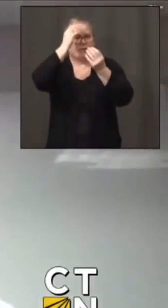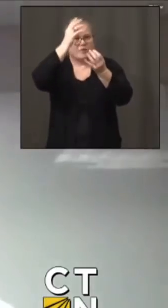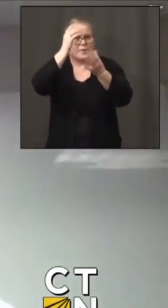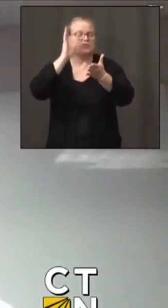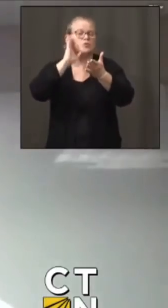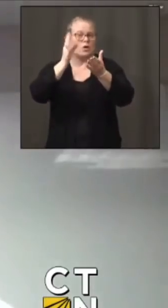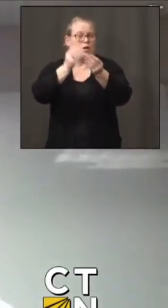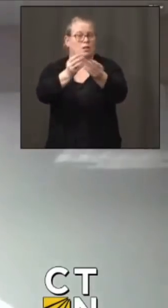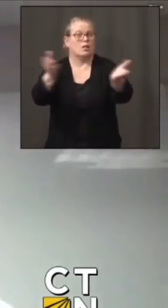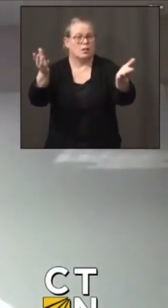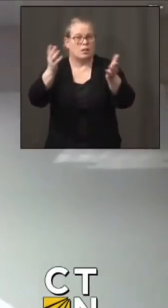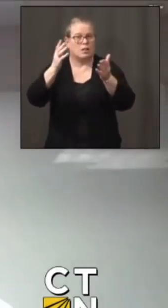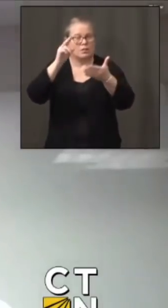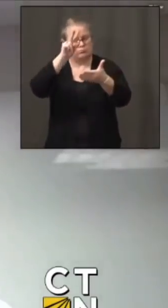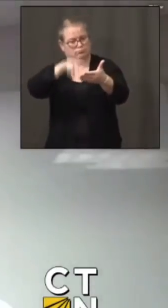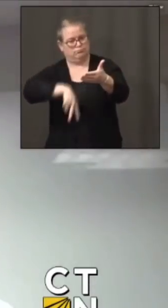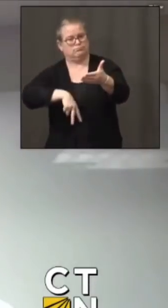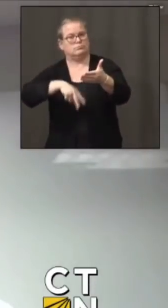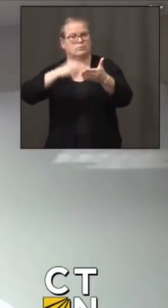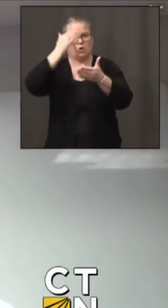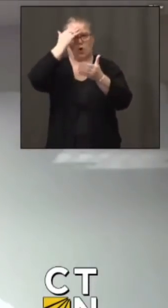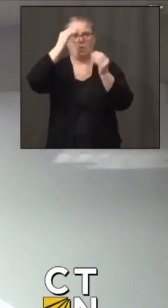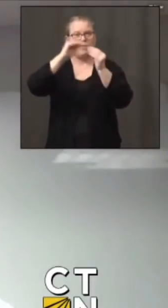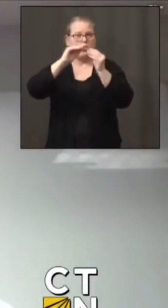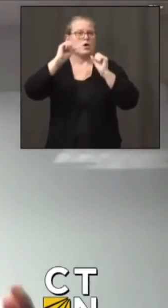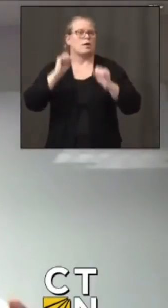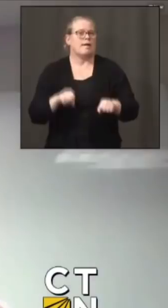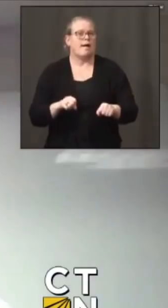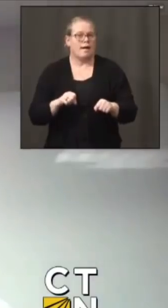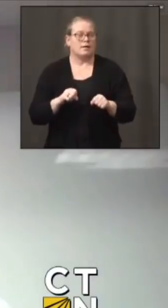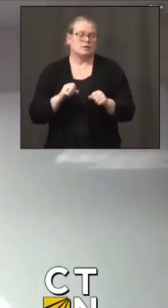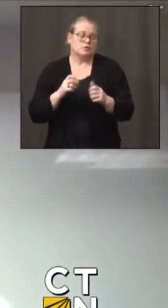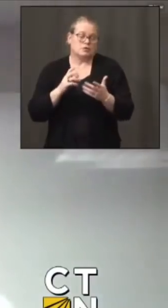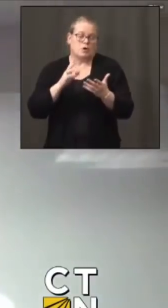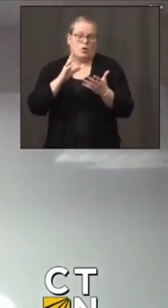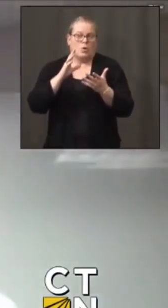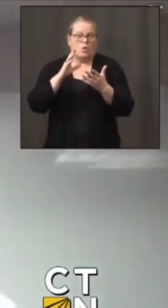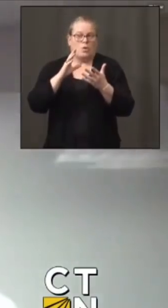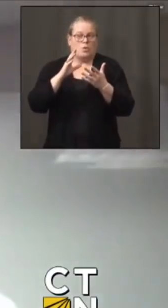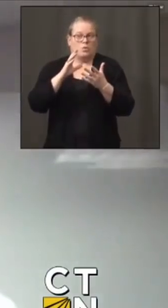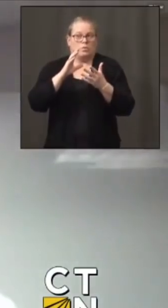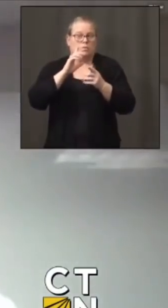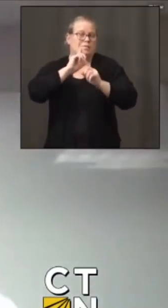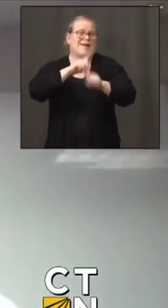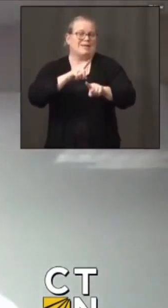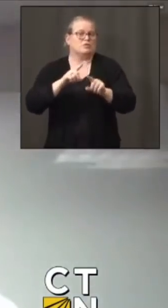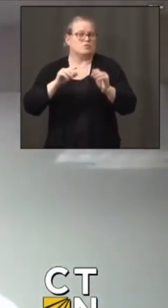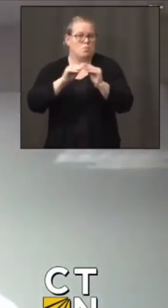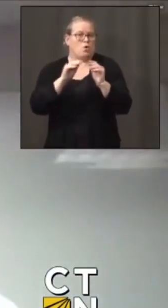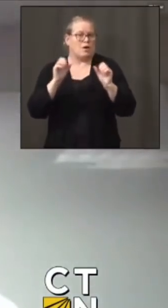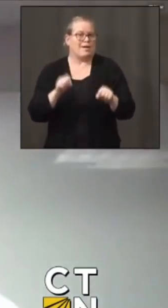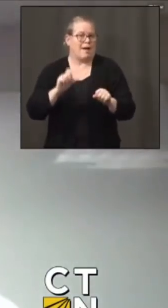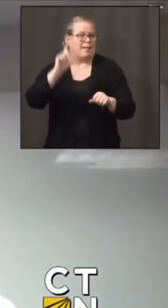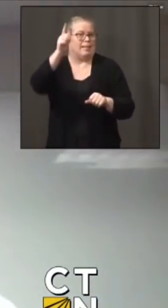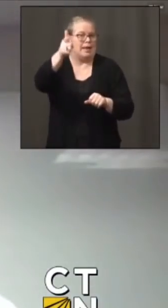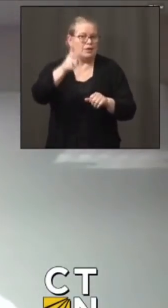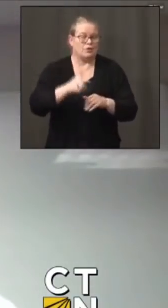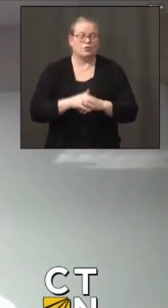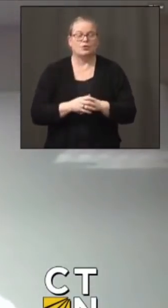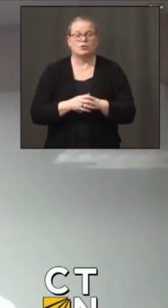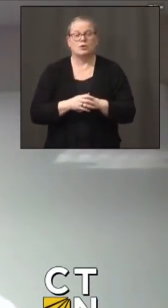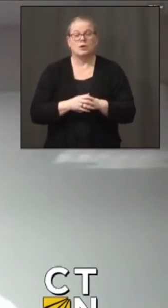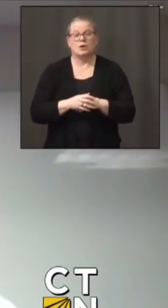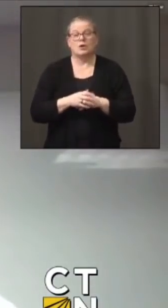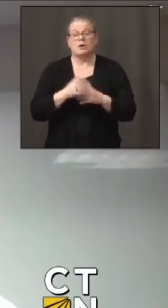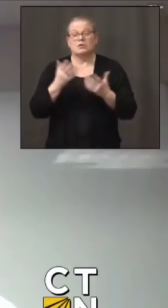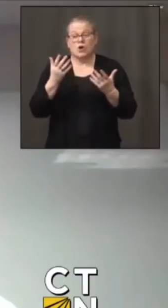being released, and we can read and tell and speak more on that. I don't foresee that being an